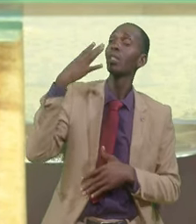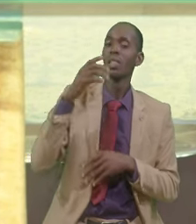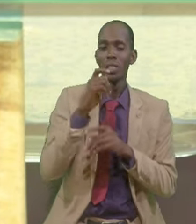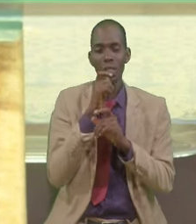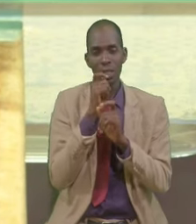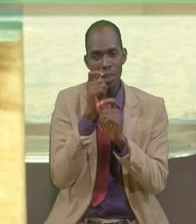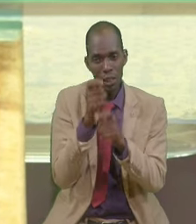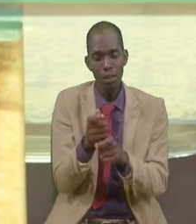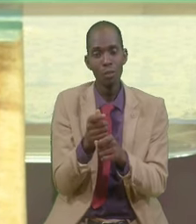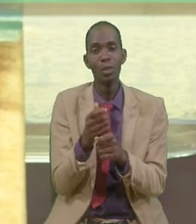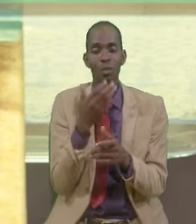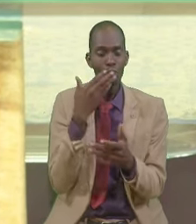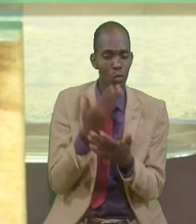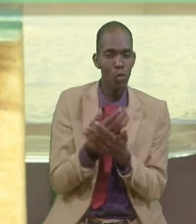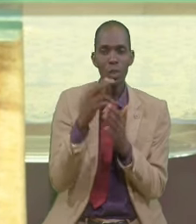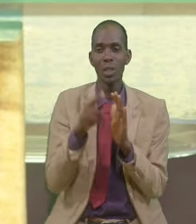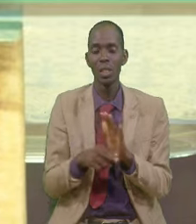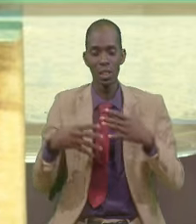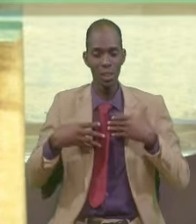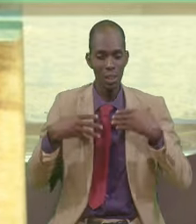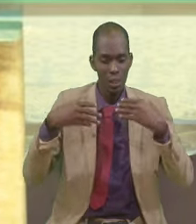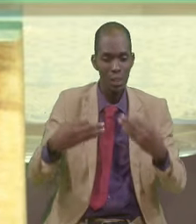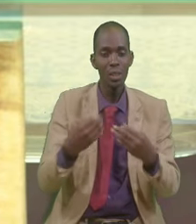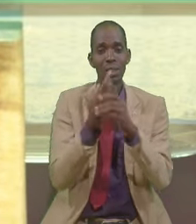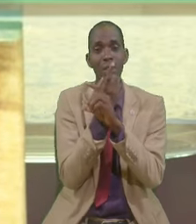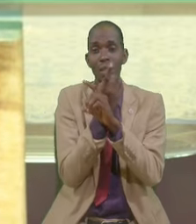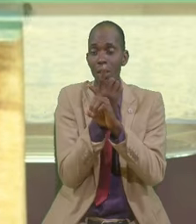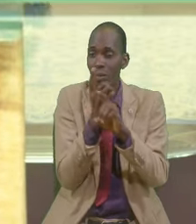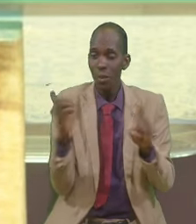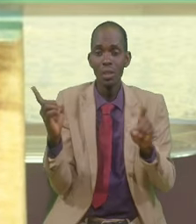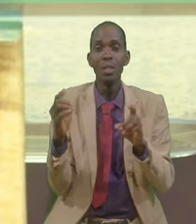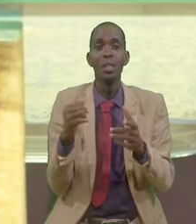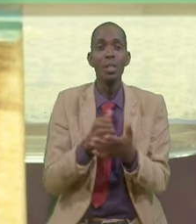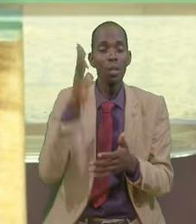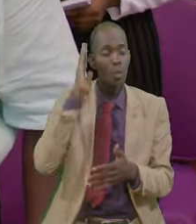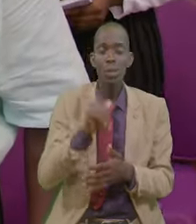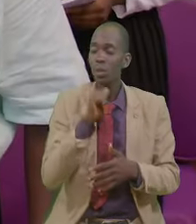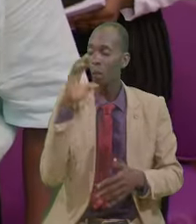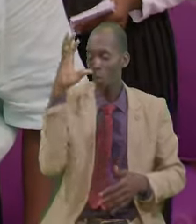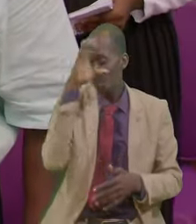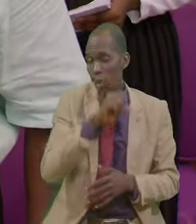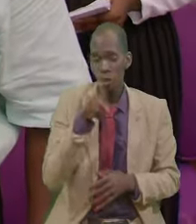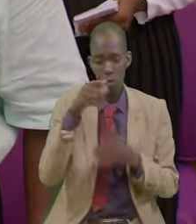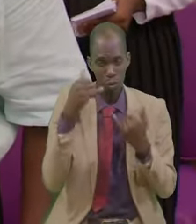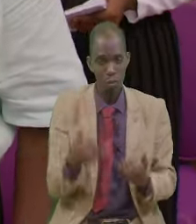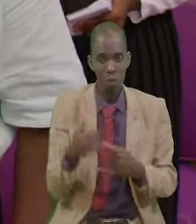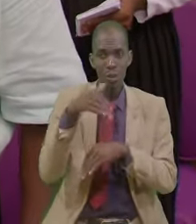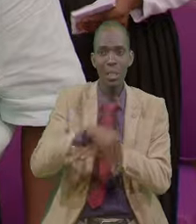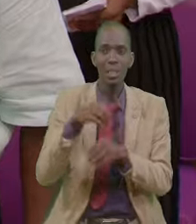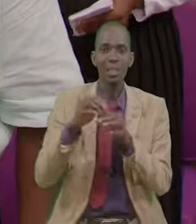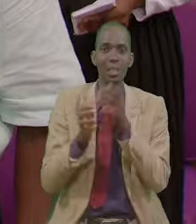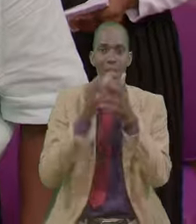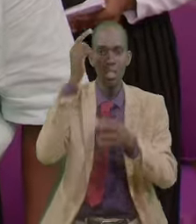gift, goodness, healing, deliverance. It will not pass you by. This is the